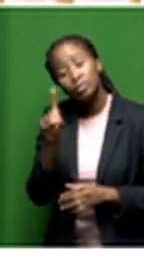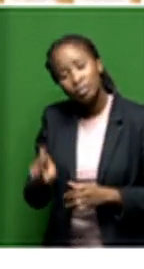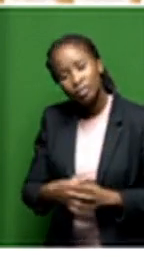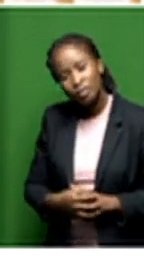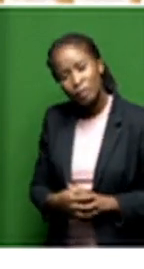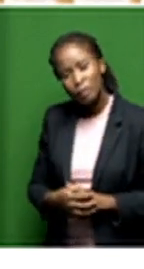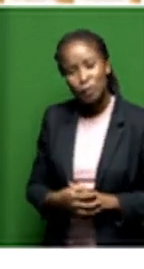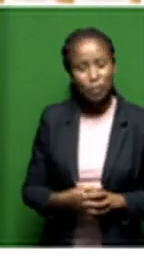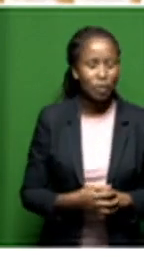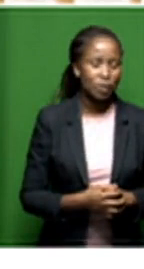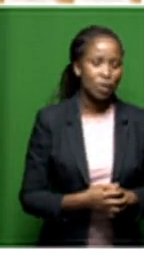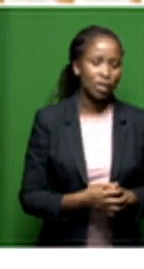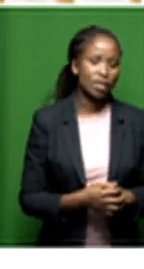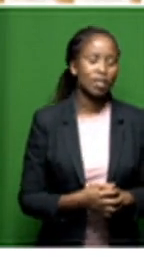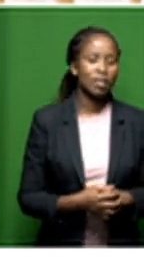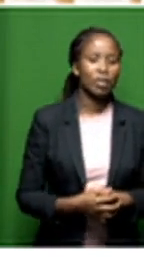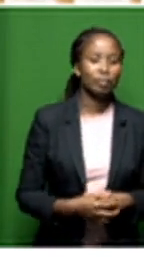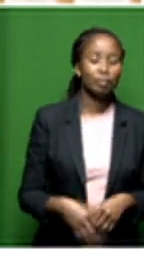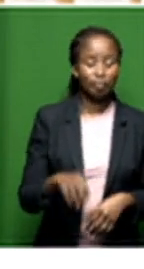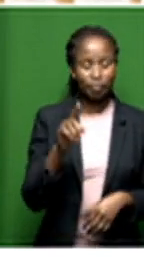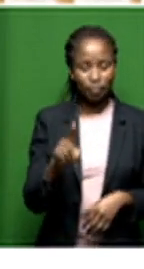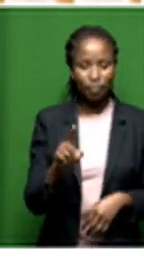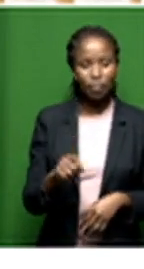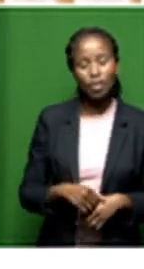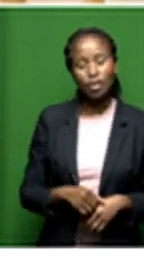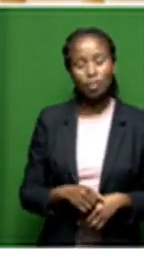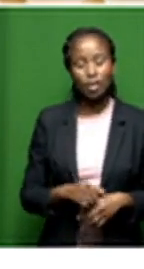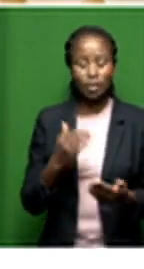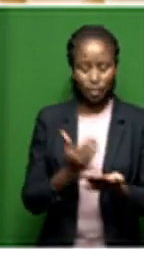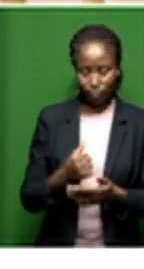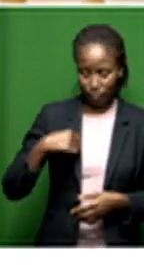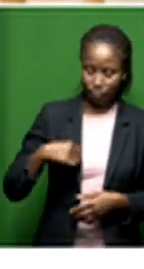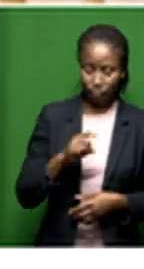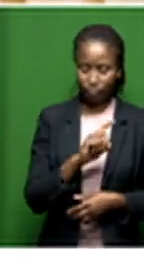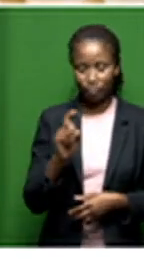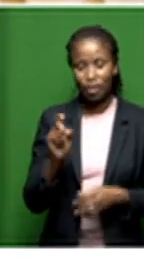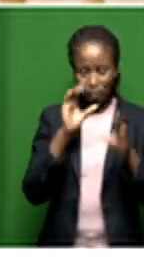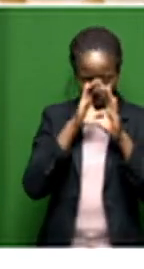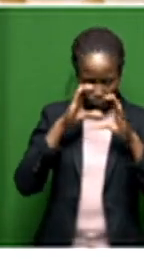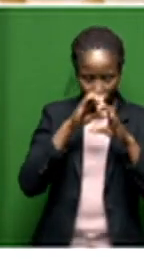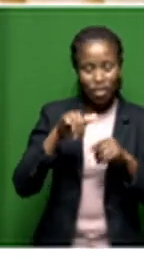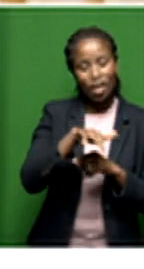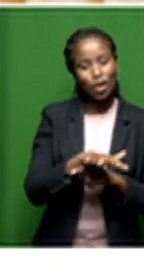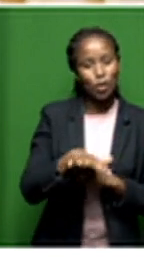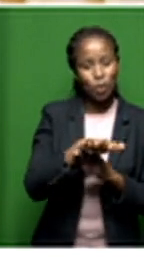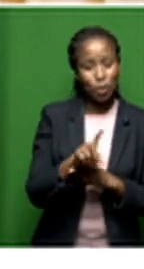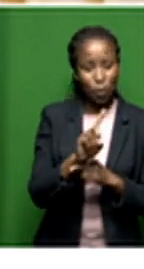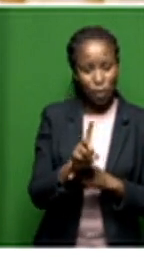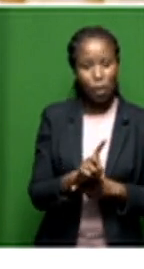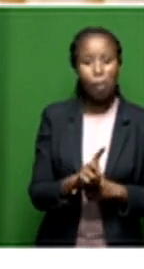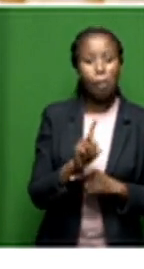Well, first of all, the terms of reference are very clear. We didn't take over the entire municipality. There were three critical focus areas that we felt were linked